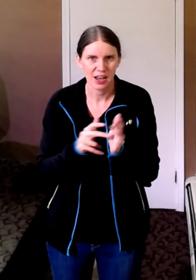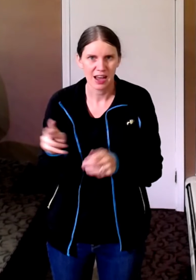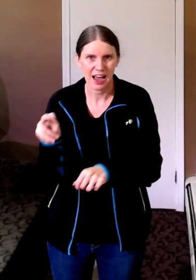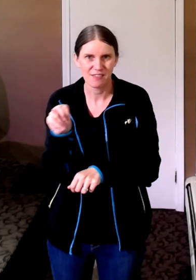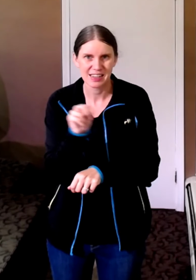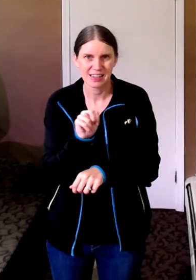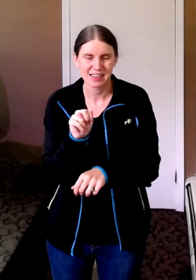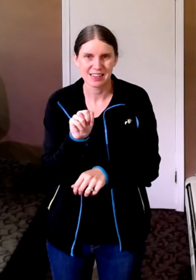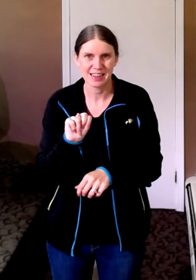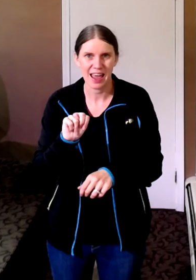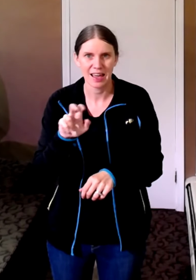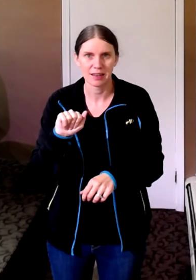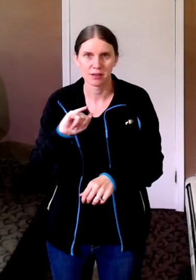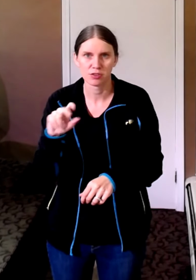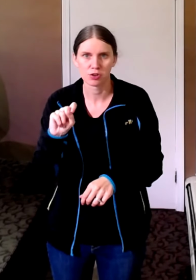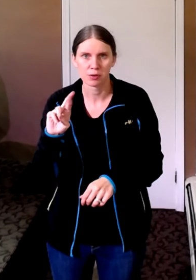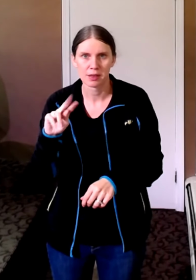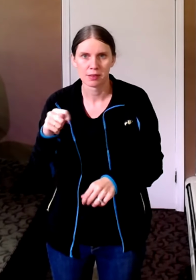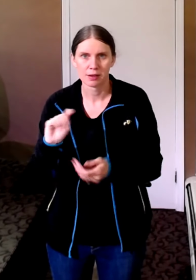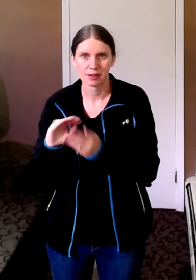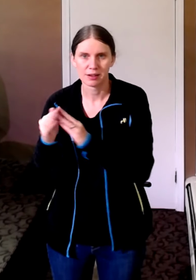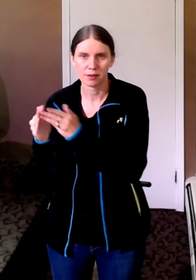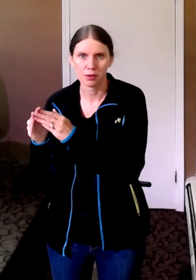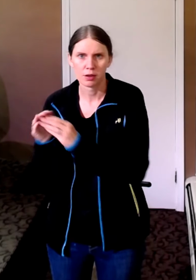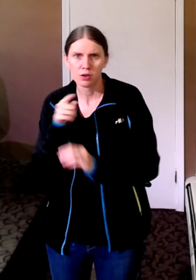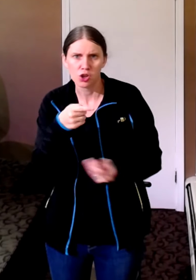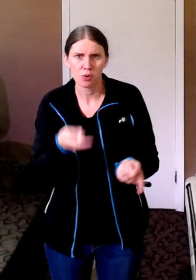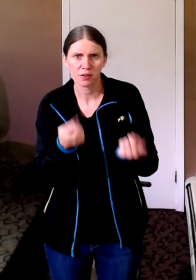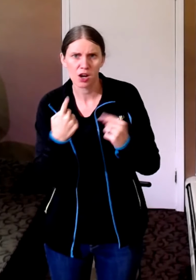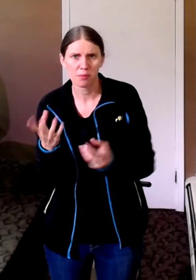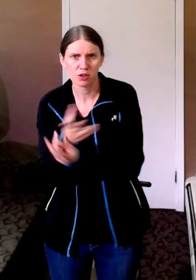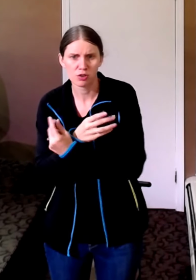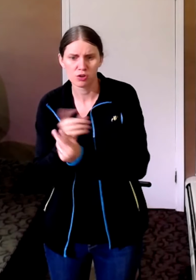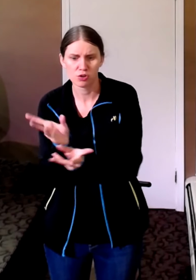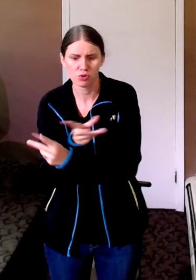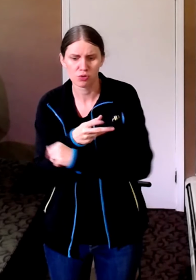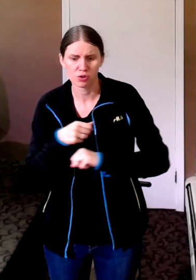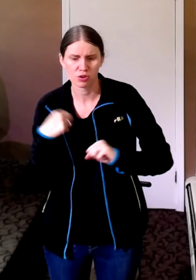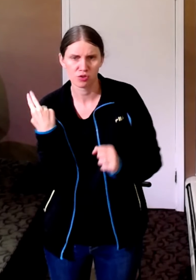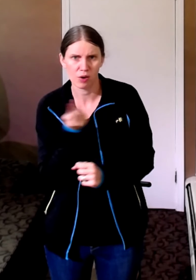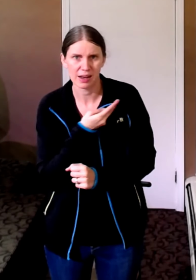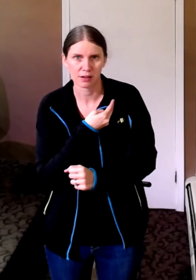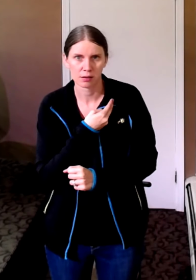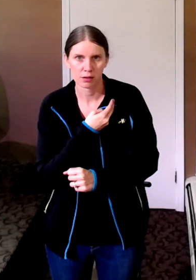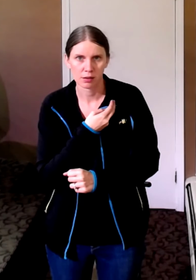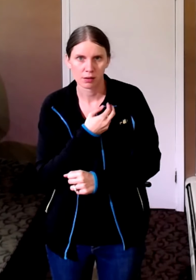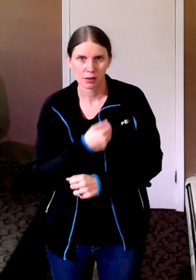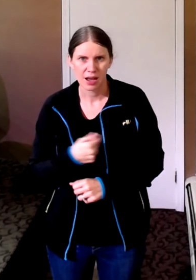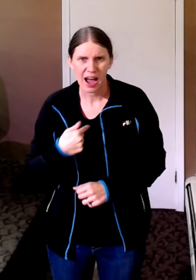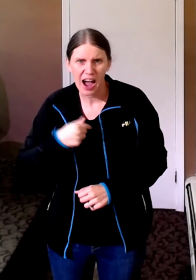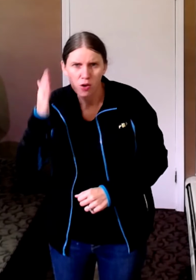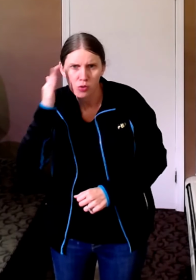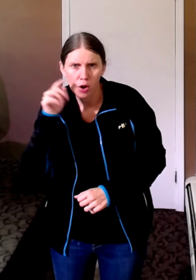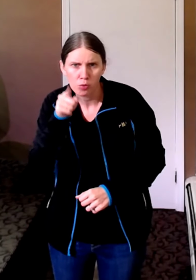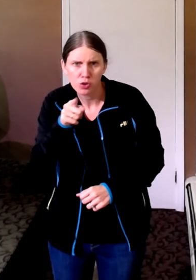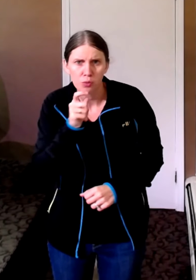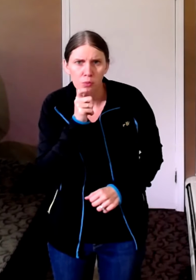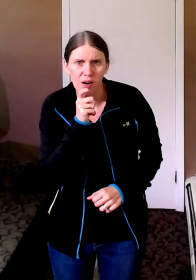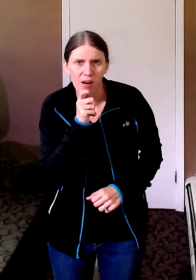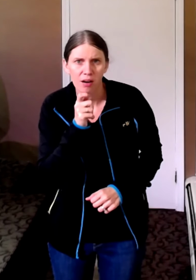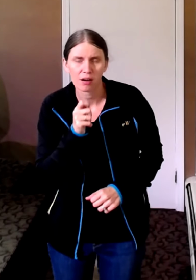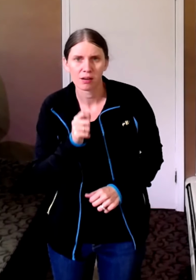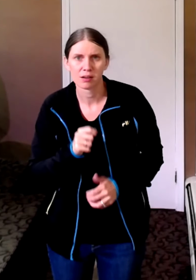Nazareth? Thou art thou come to destroy us? I know thee who thou